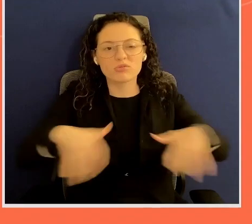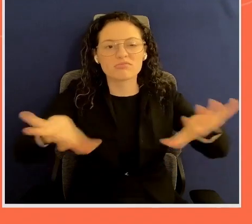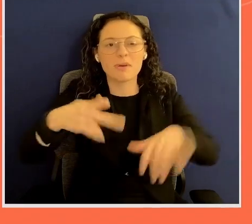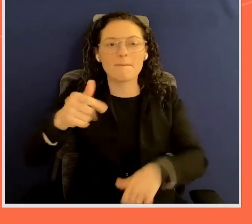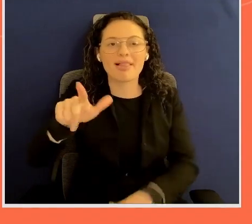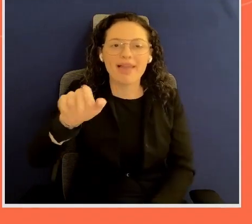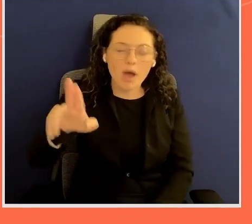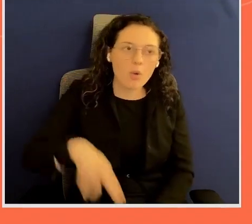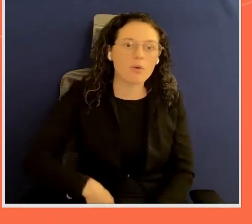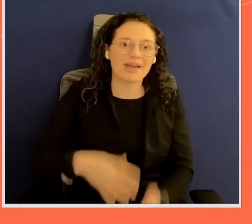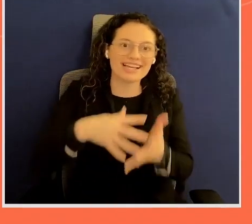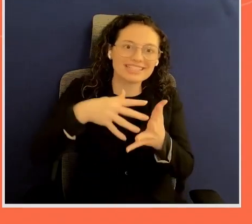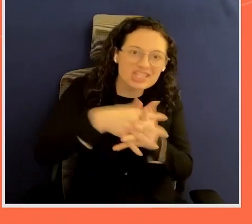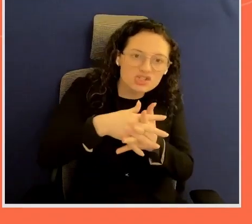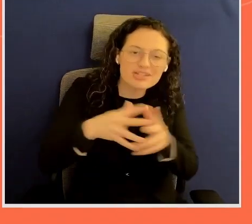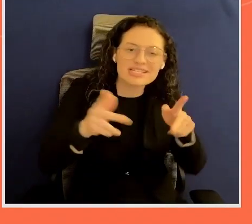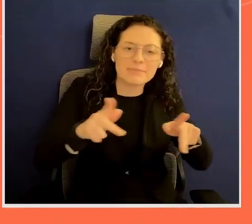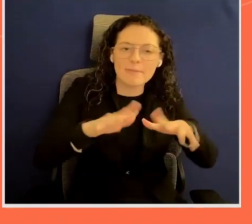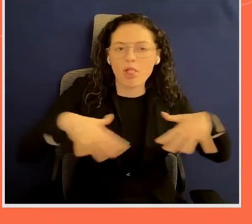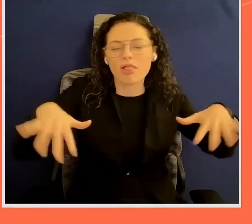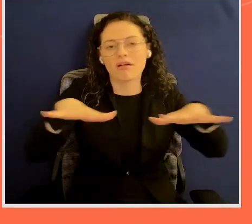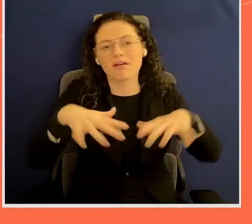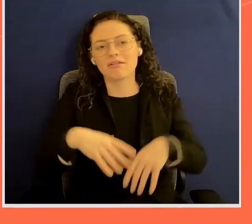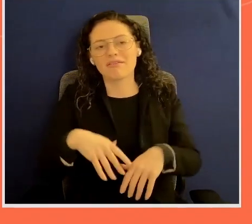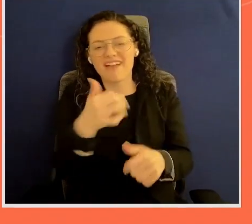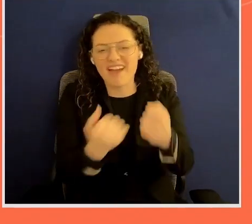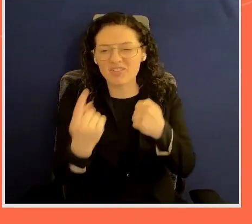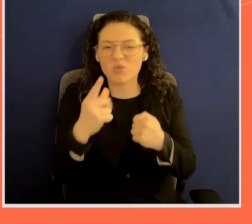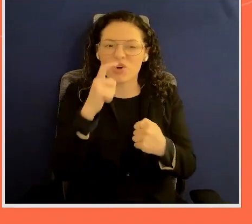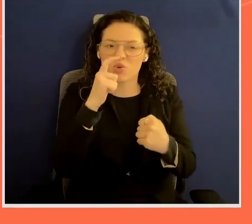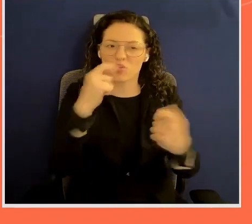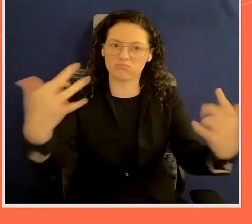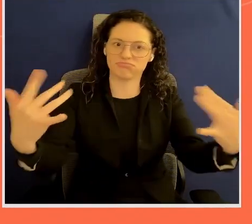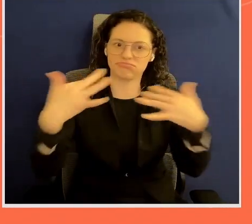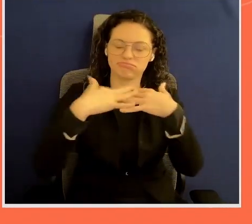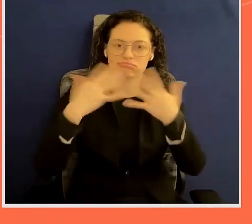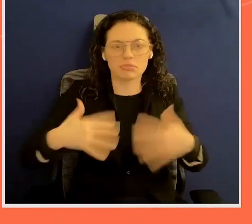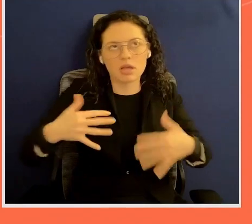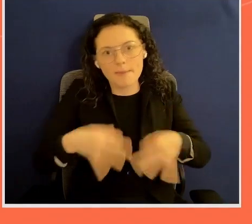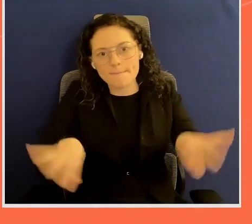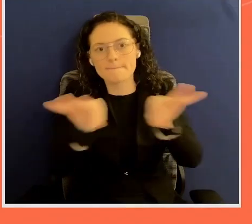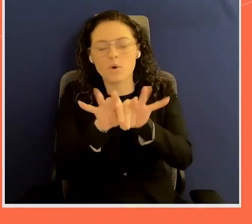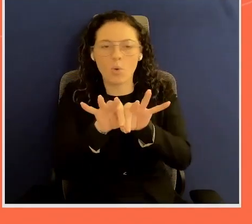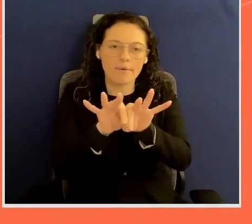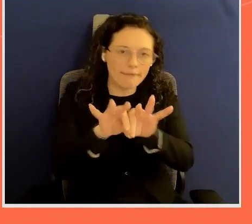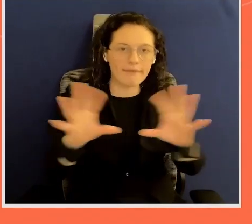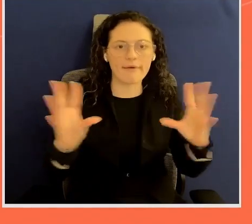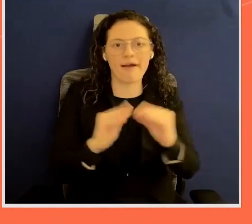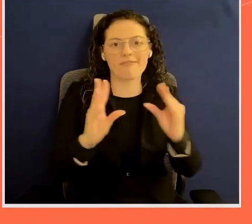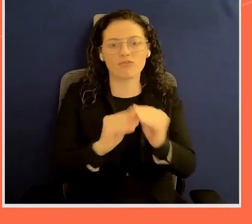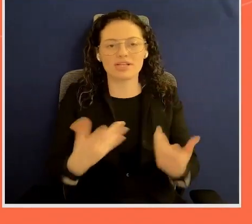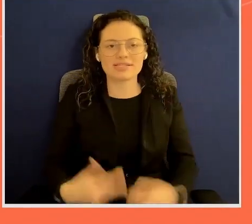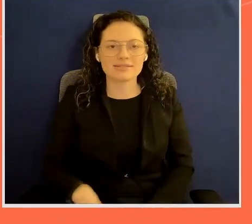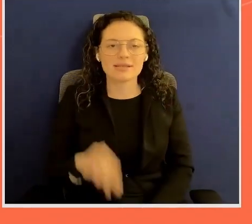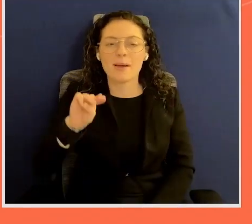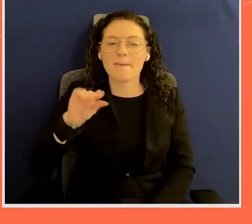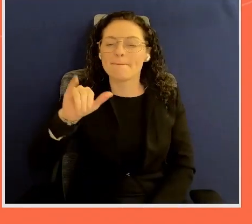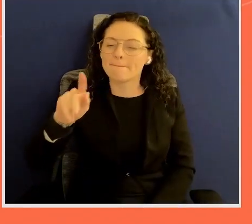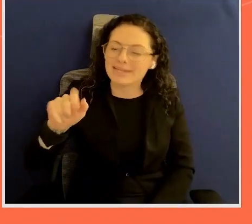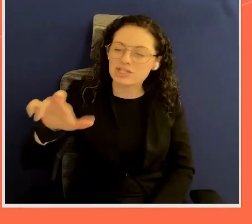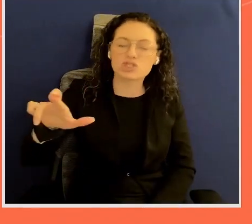have come together to help us in hosting this event today. These partnerships are an